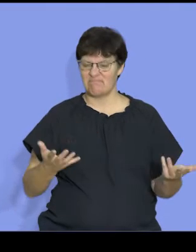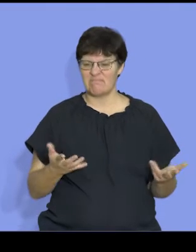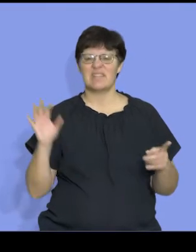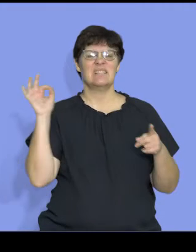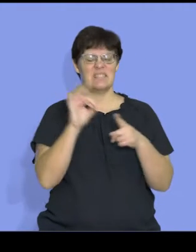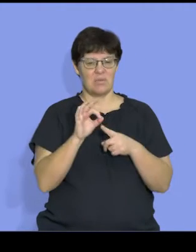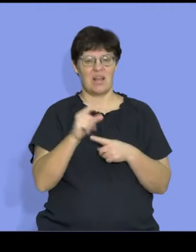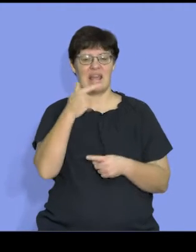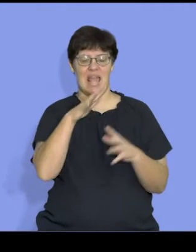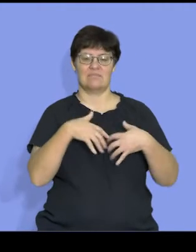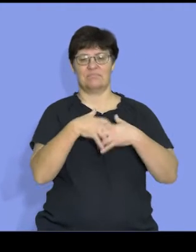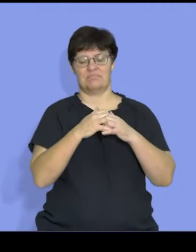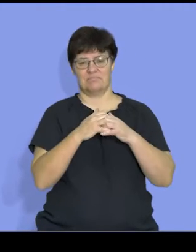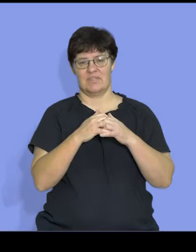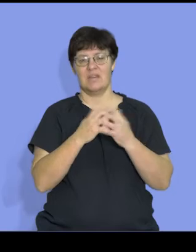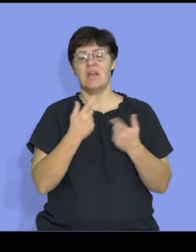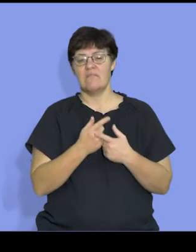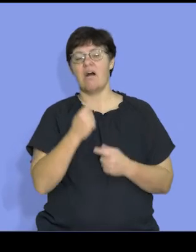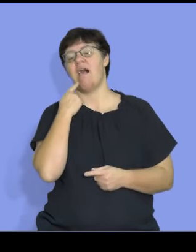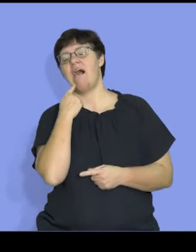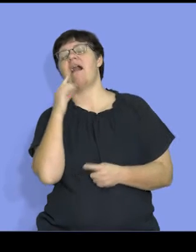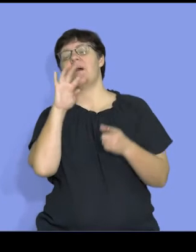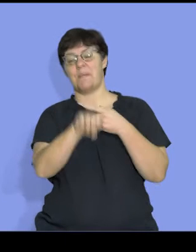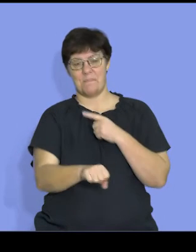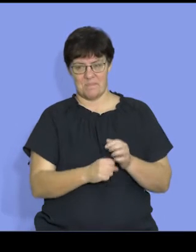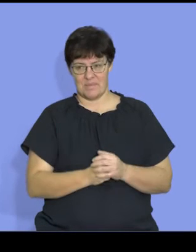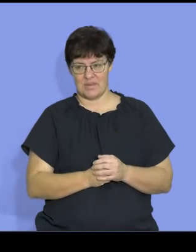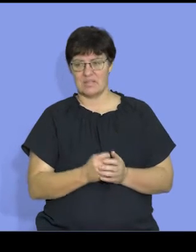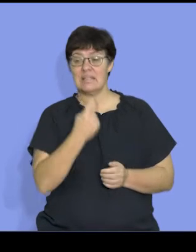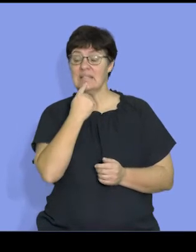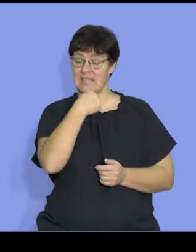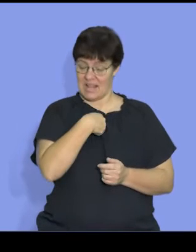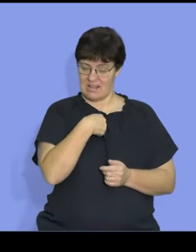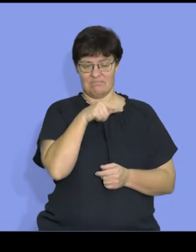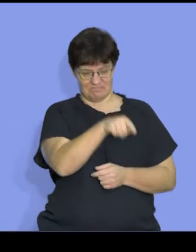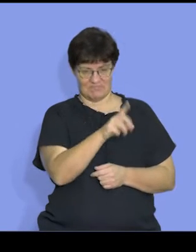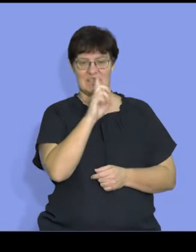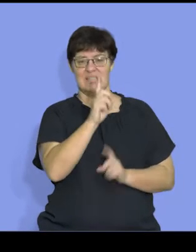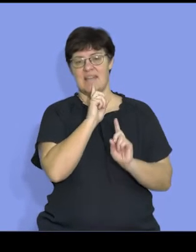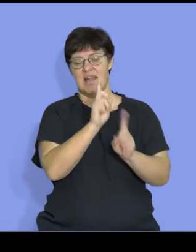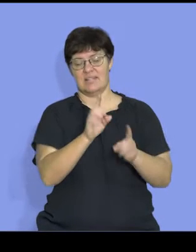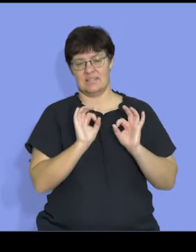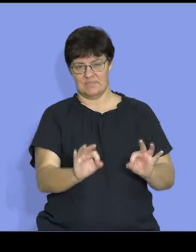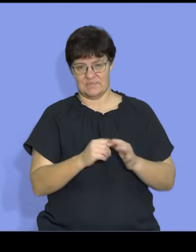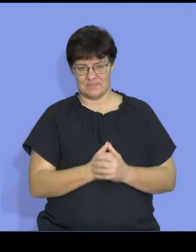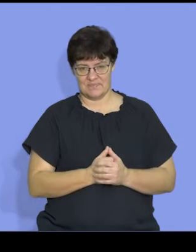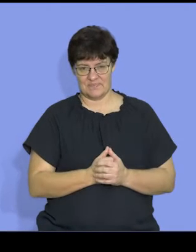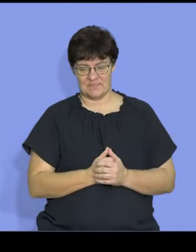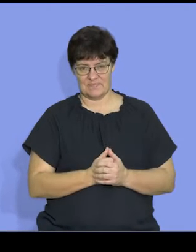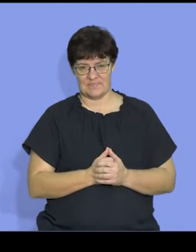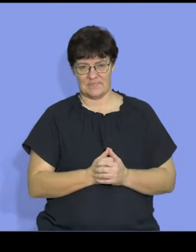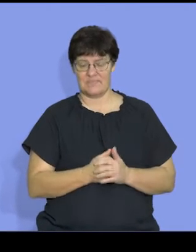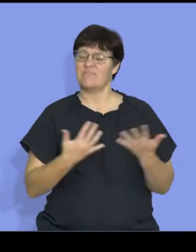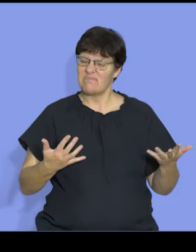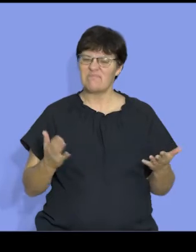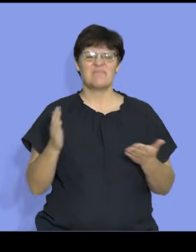typical gas-forming reaction, if you can come to think of it. Then this says to us that D is our correct option. So